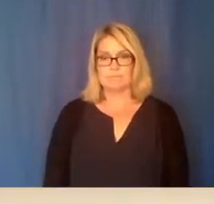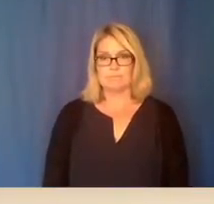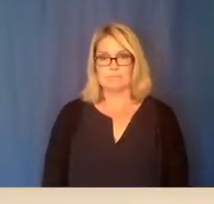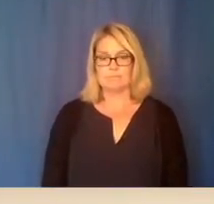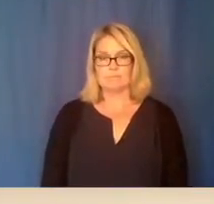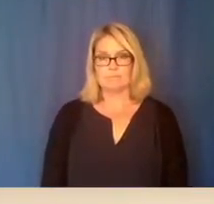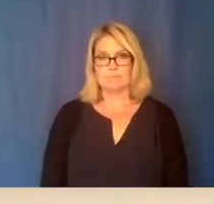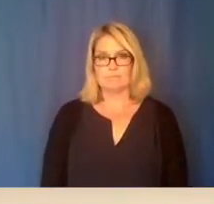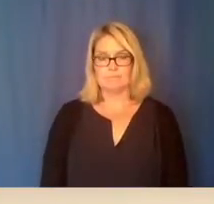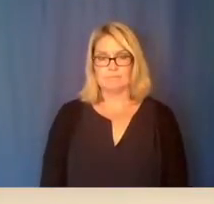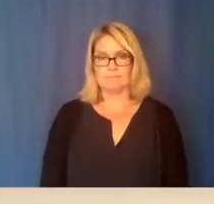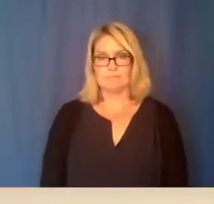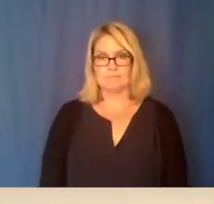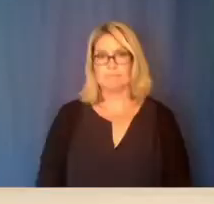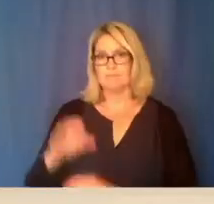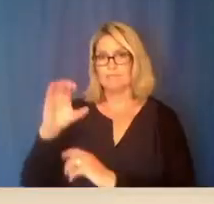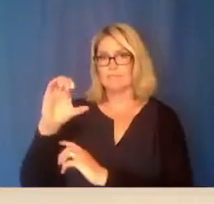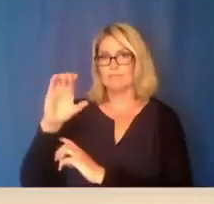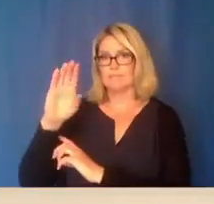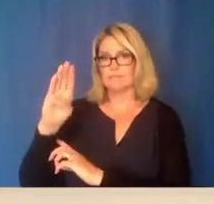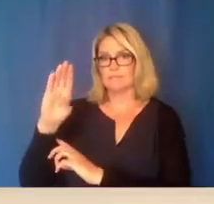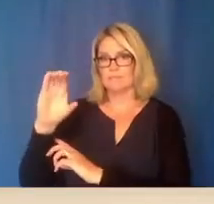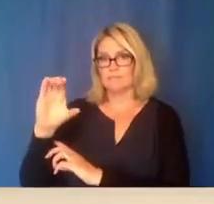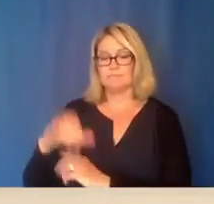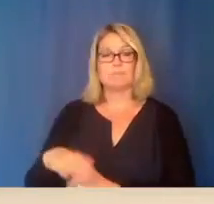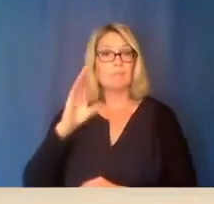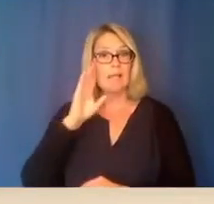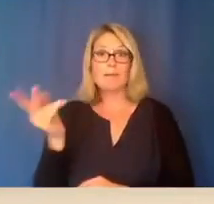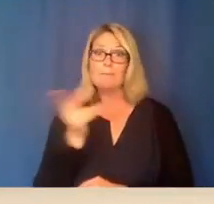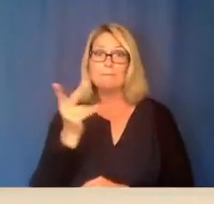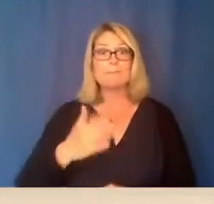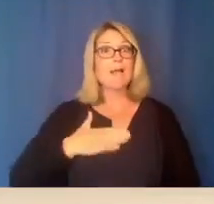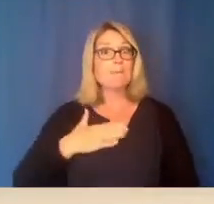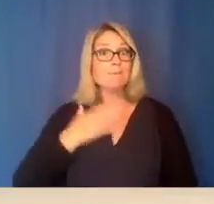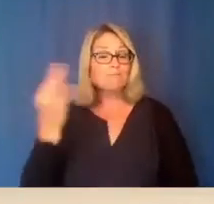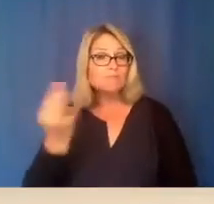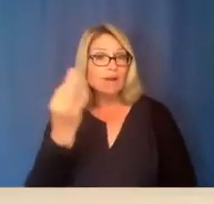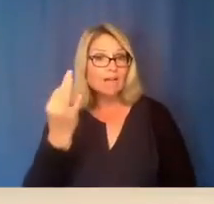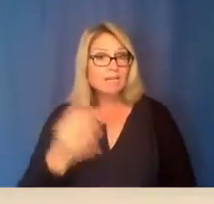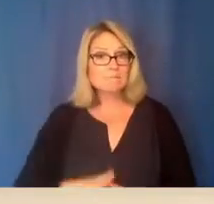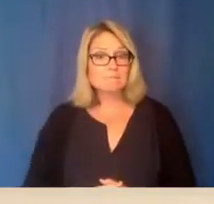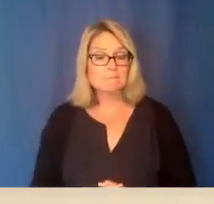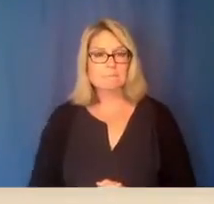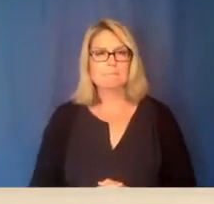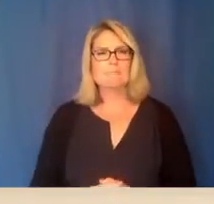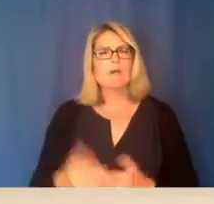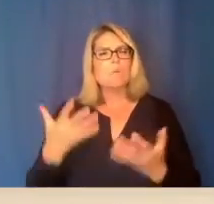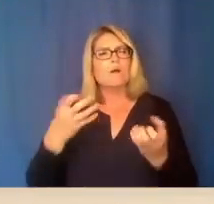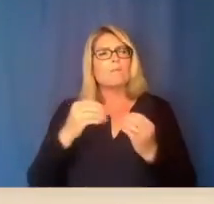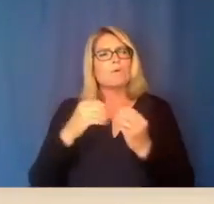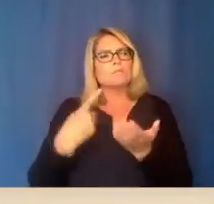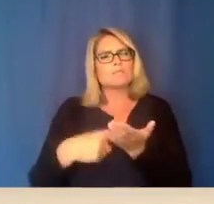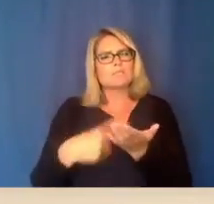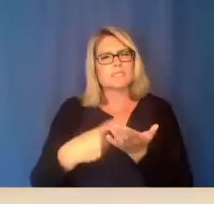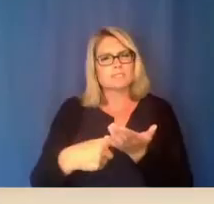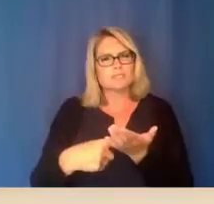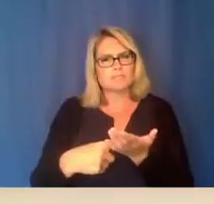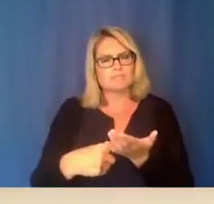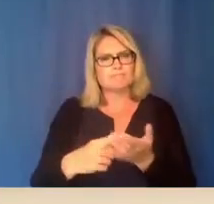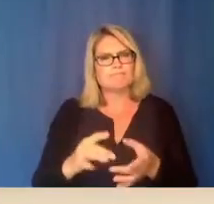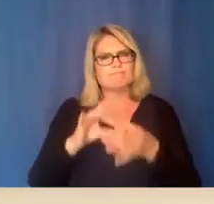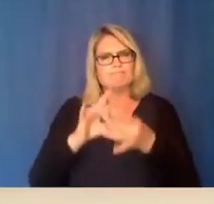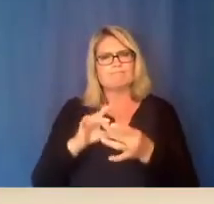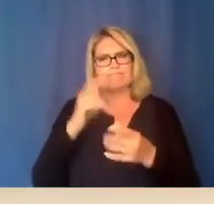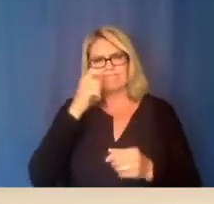Steve Bruce, CBC. Yes, hello to you both. Happy Friday. I'm wondering if you can talk a little more about the decision now to stop